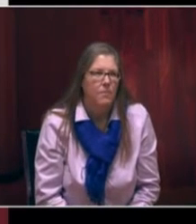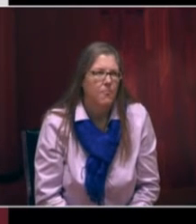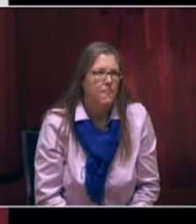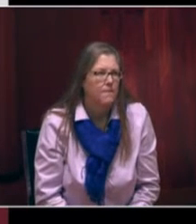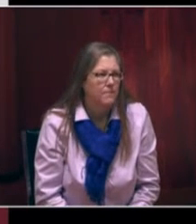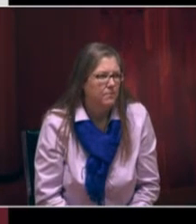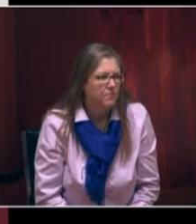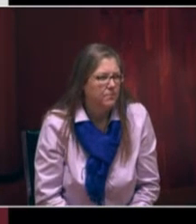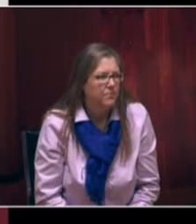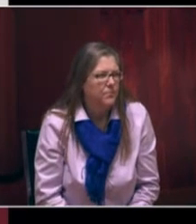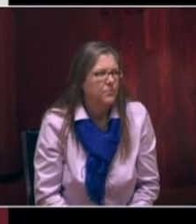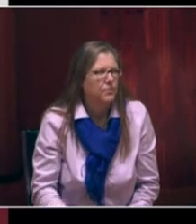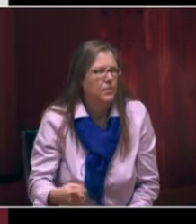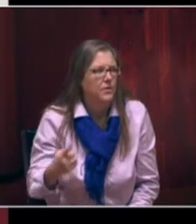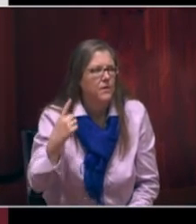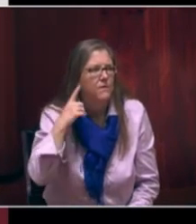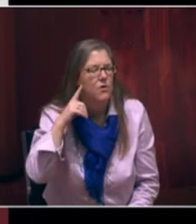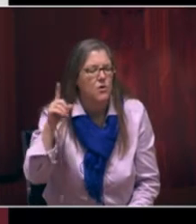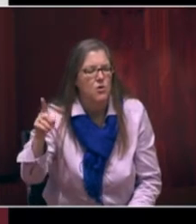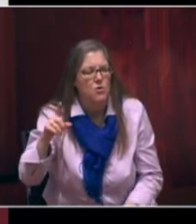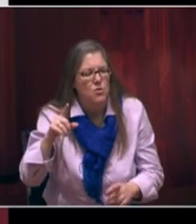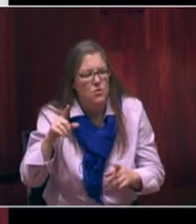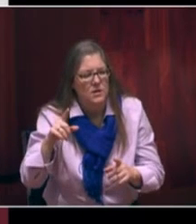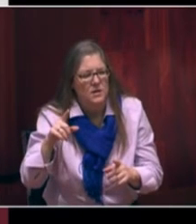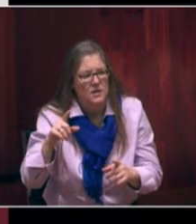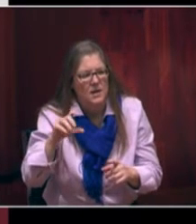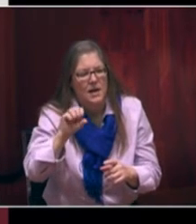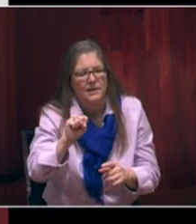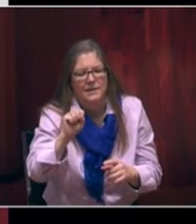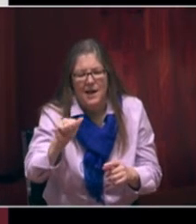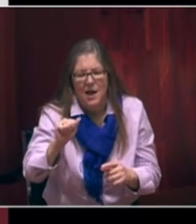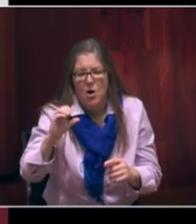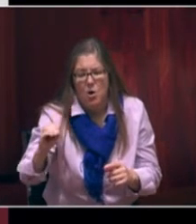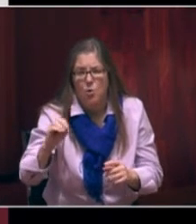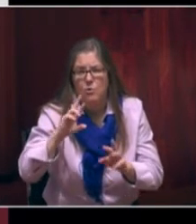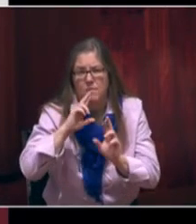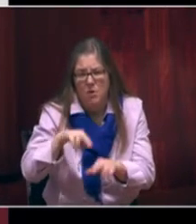For the SAO reports, this will be going to email to your SAO.